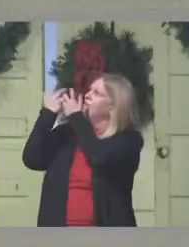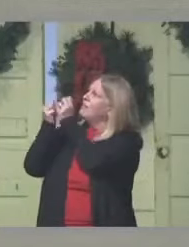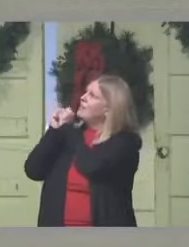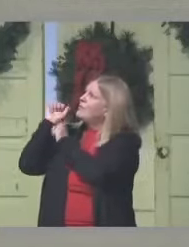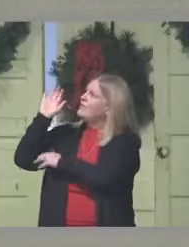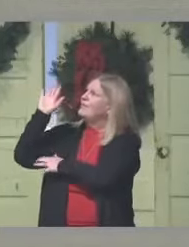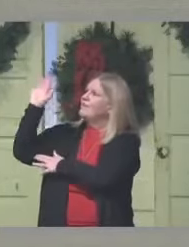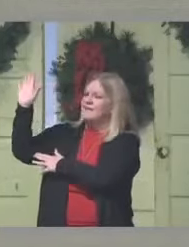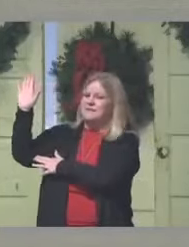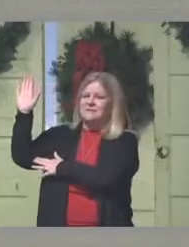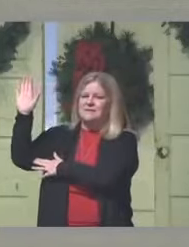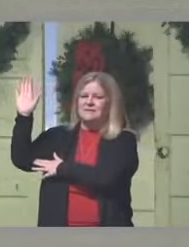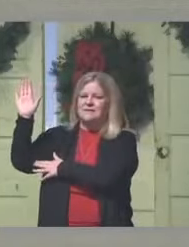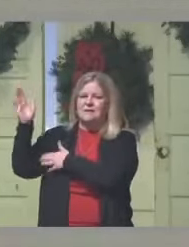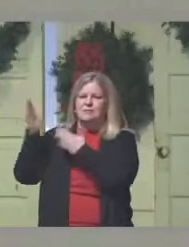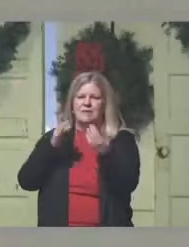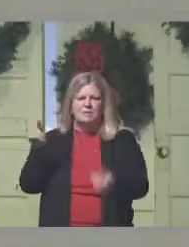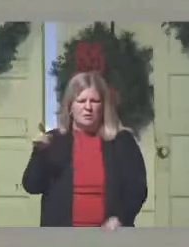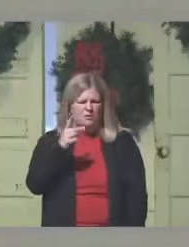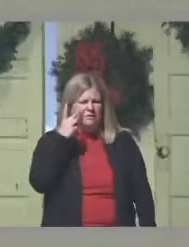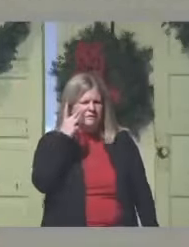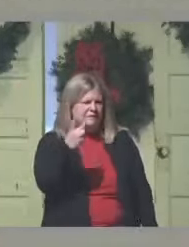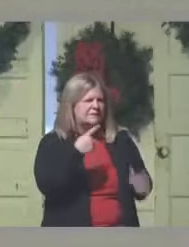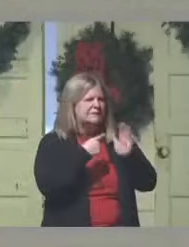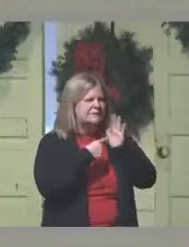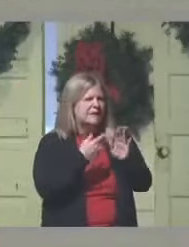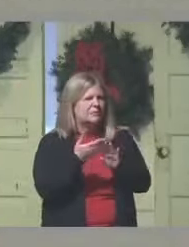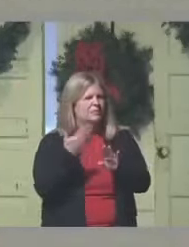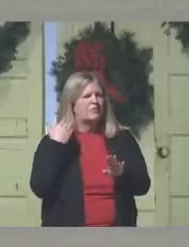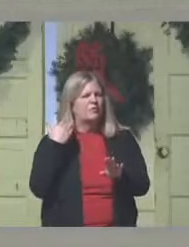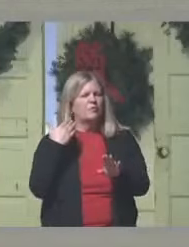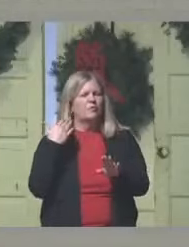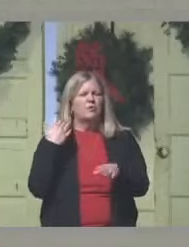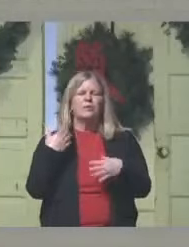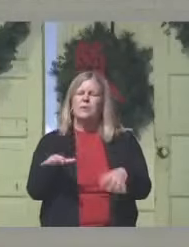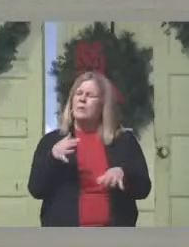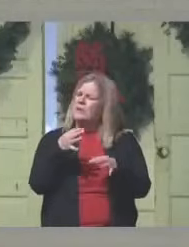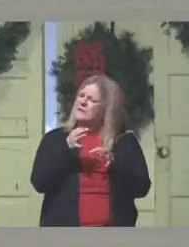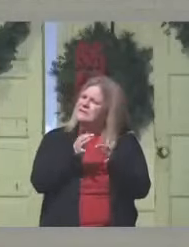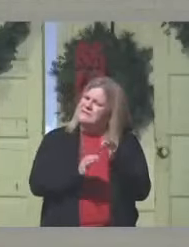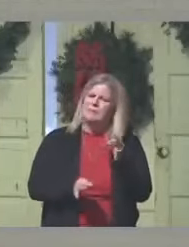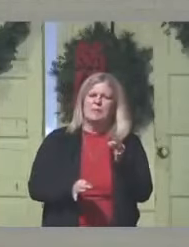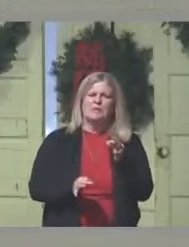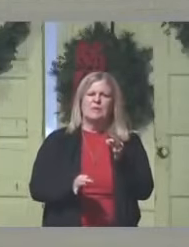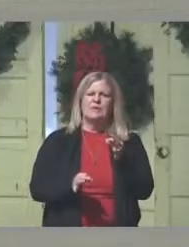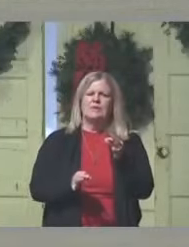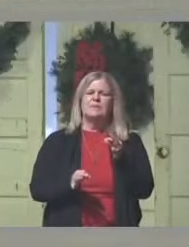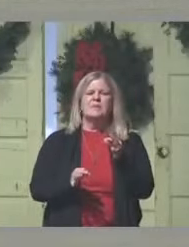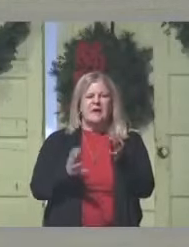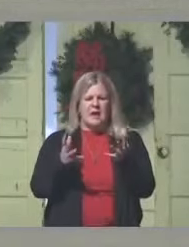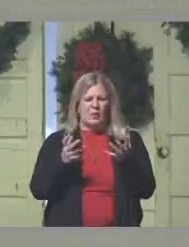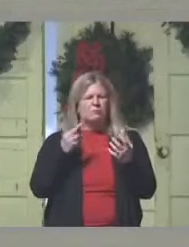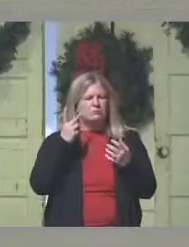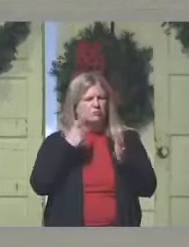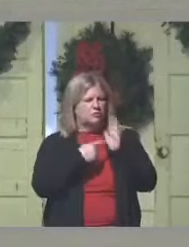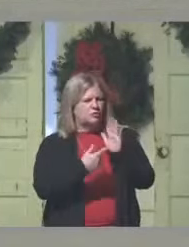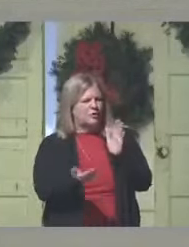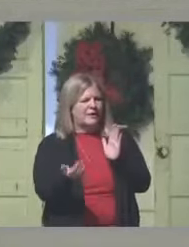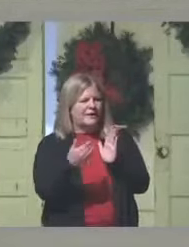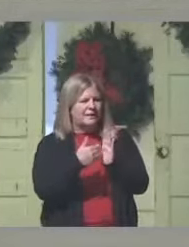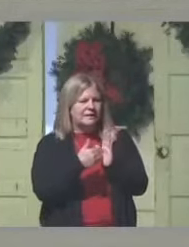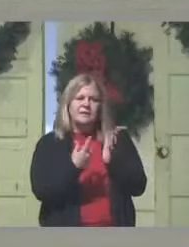have seen this illustration before, but it's so simple, it wouldn't hurt to see it again.